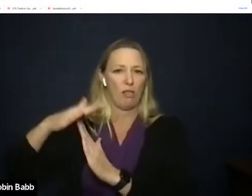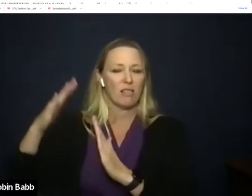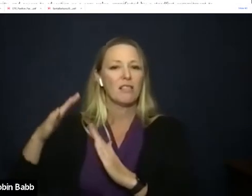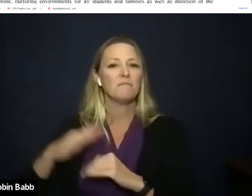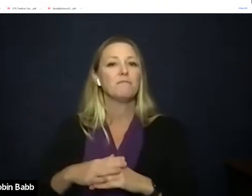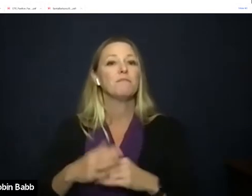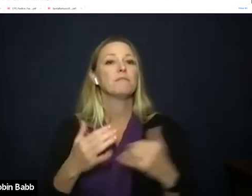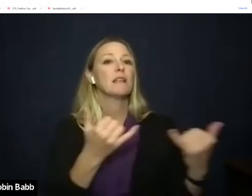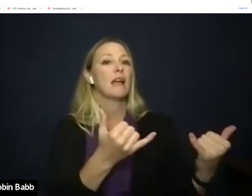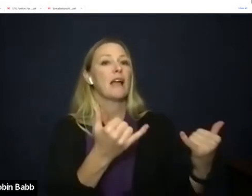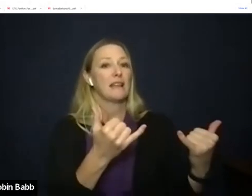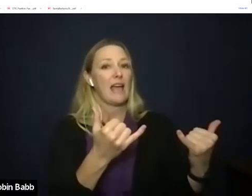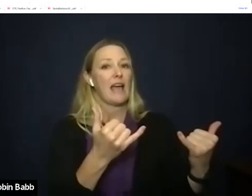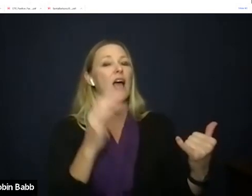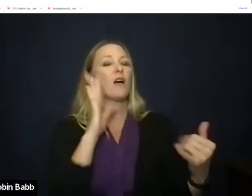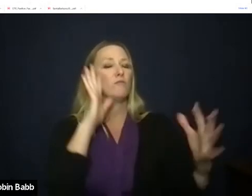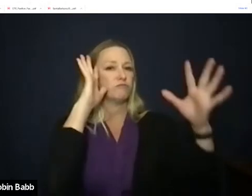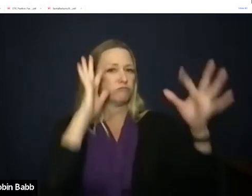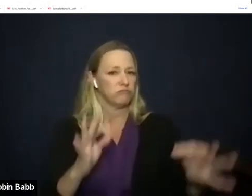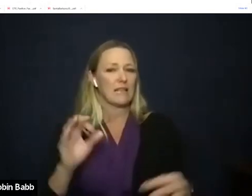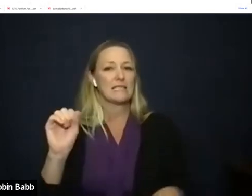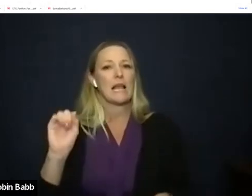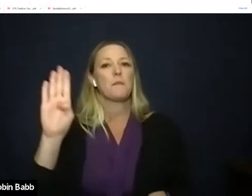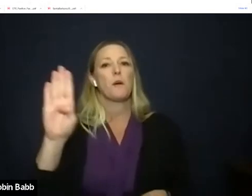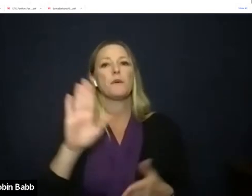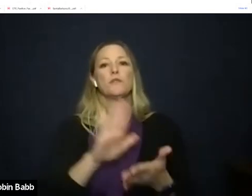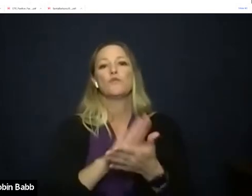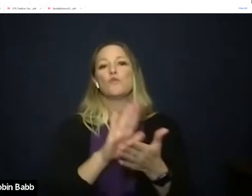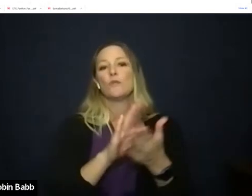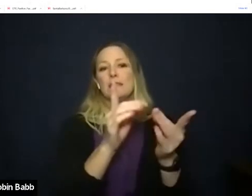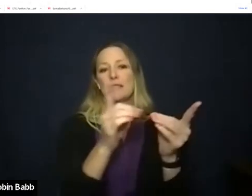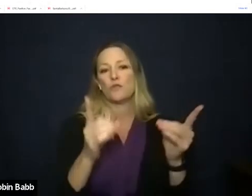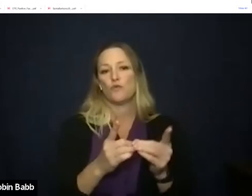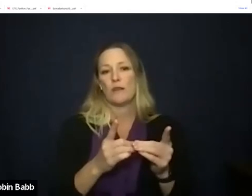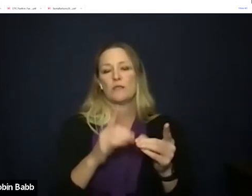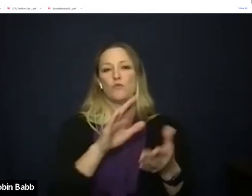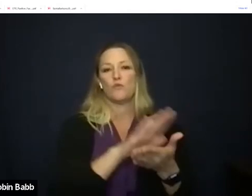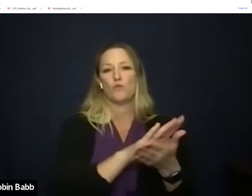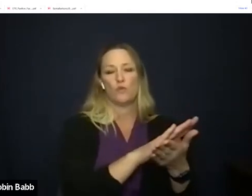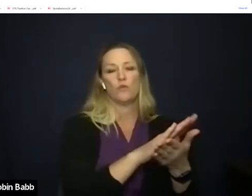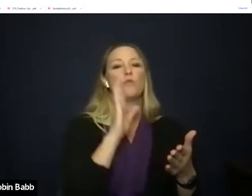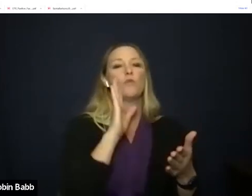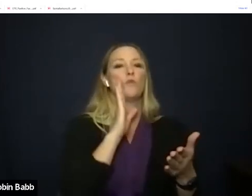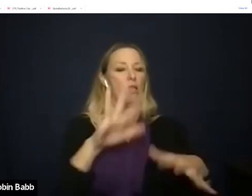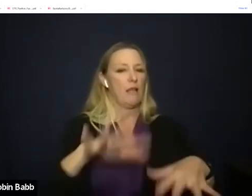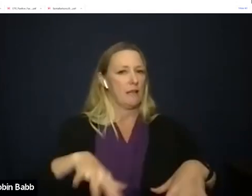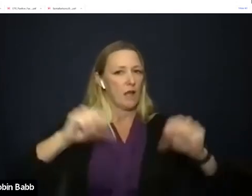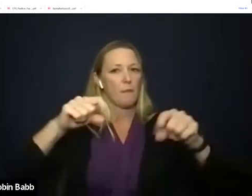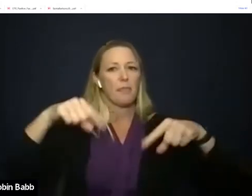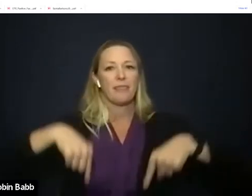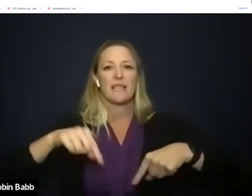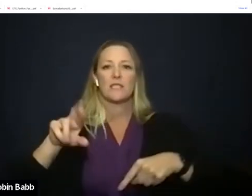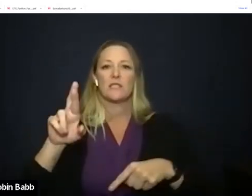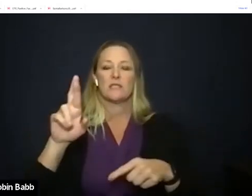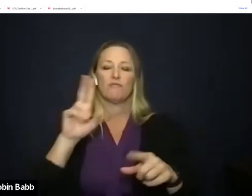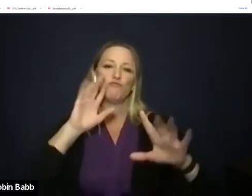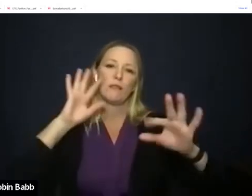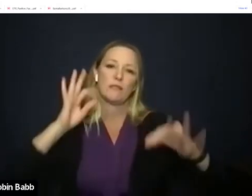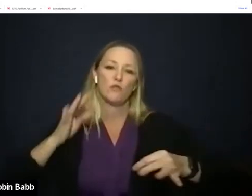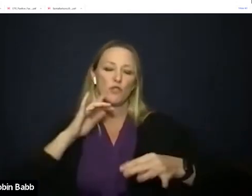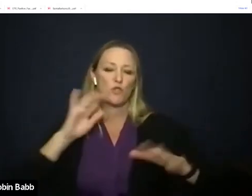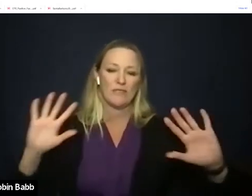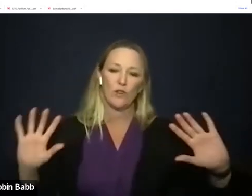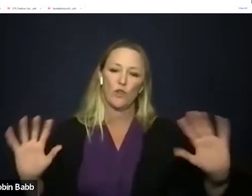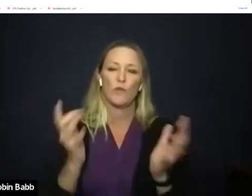now therefore be it resolve that the santa barbara unified school district board of education does hereby adopt this resolution to encourage black history